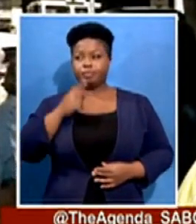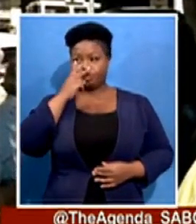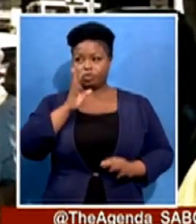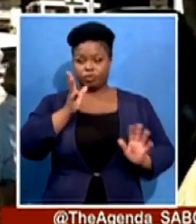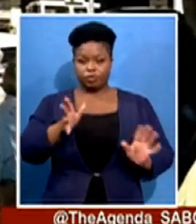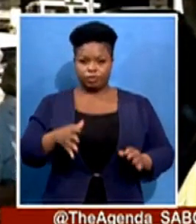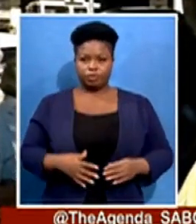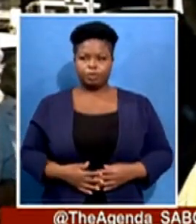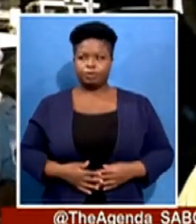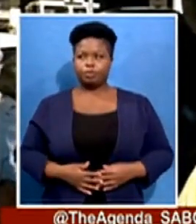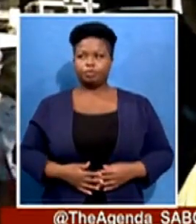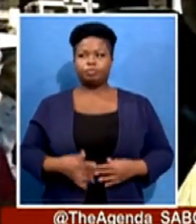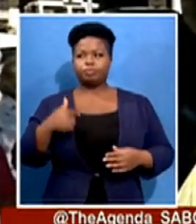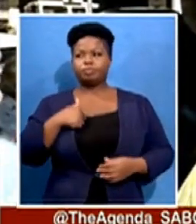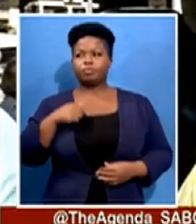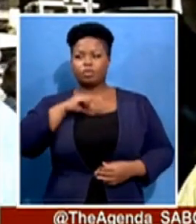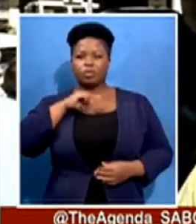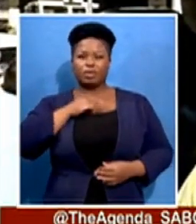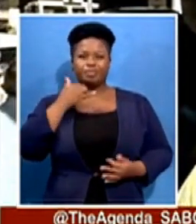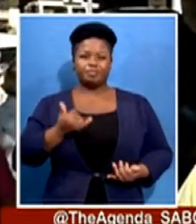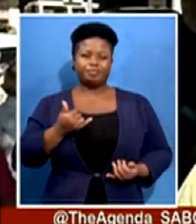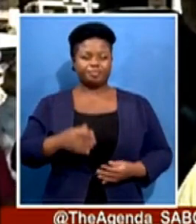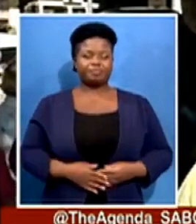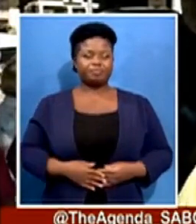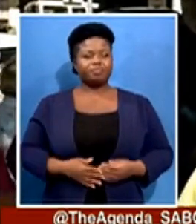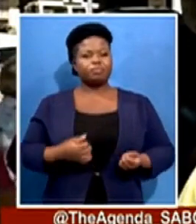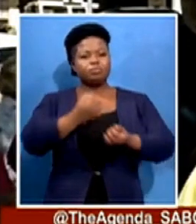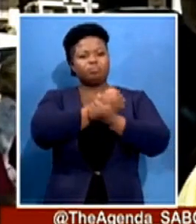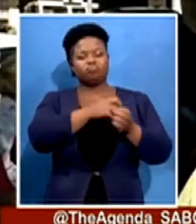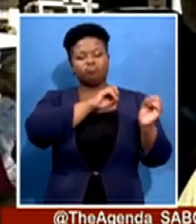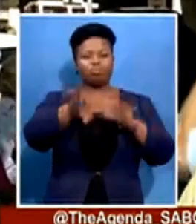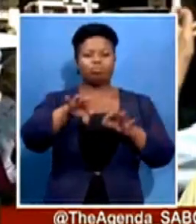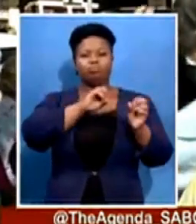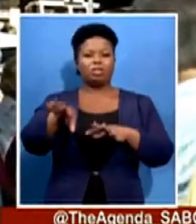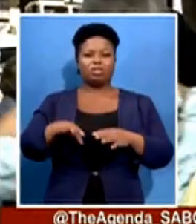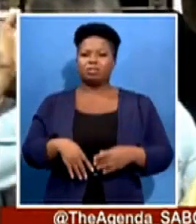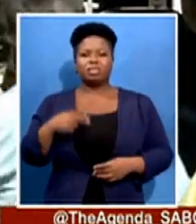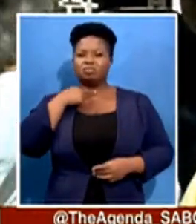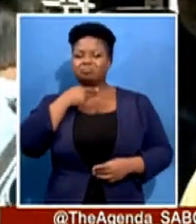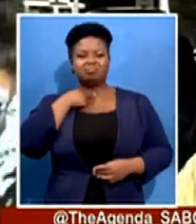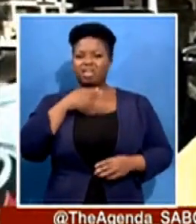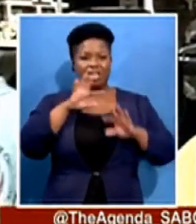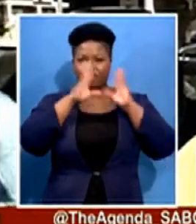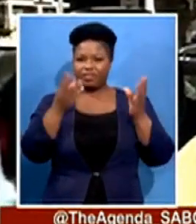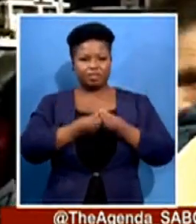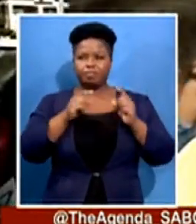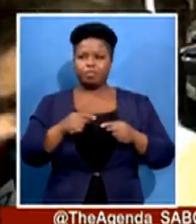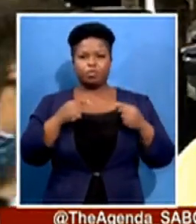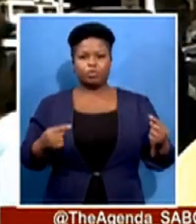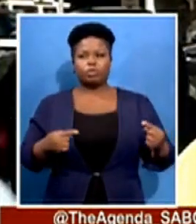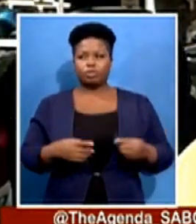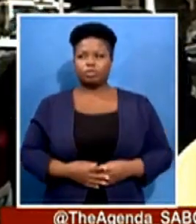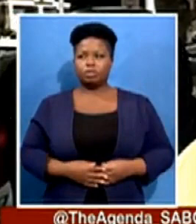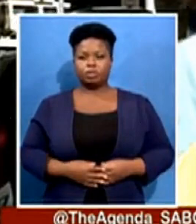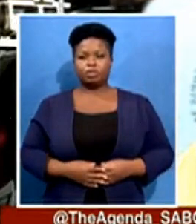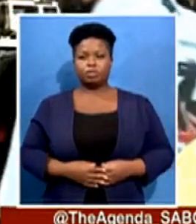have been taken into trucks that couldn't even take everything that people's belongings, it was the